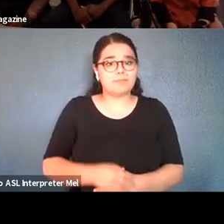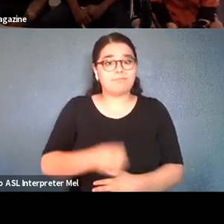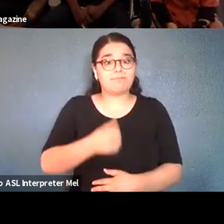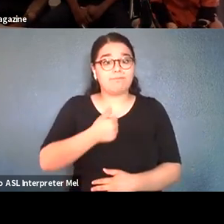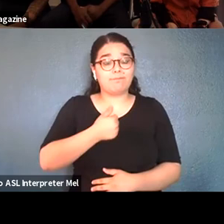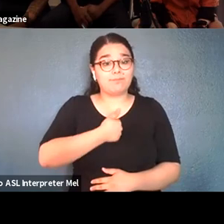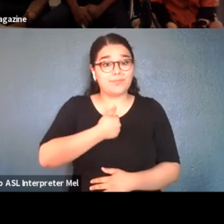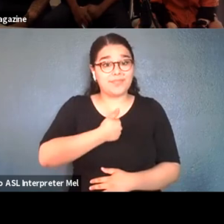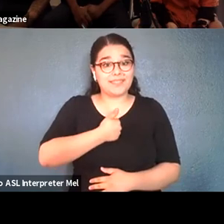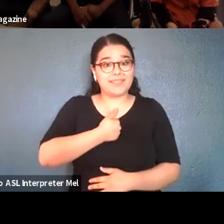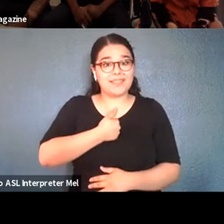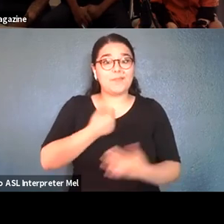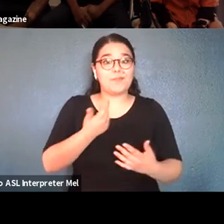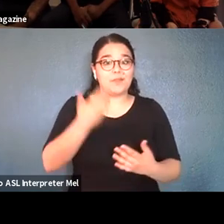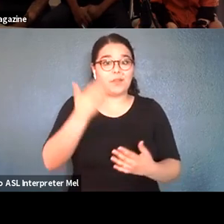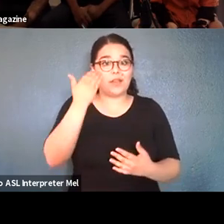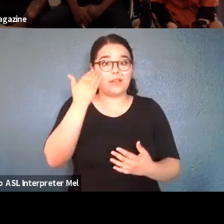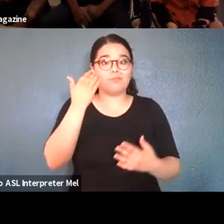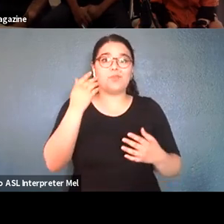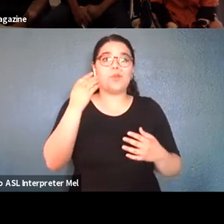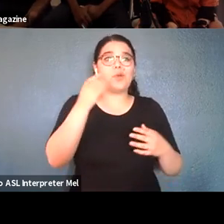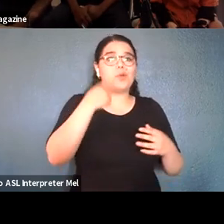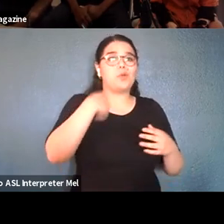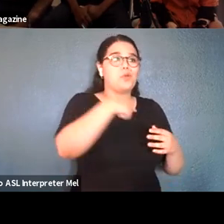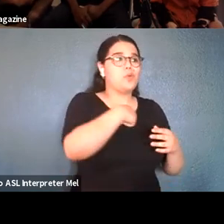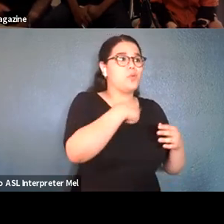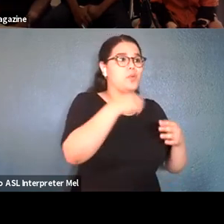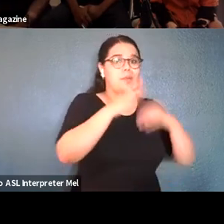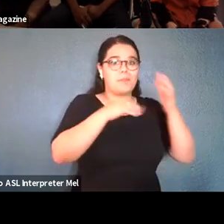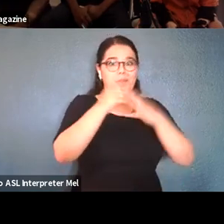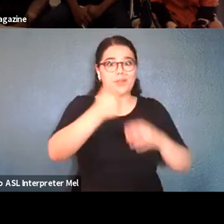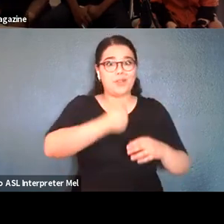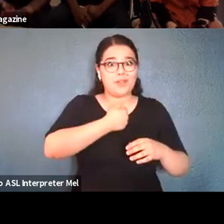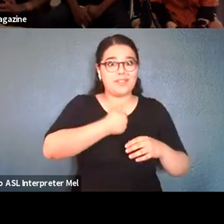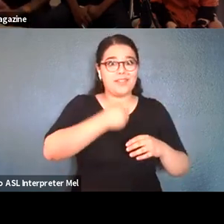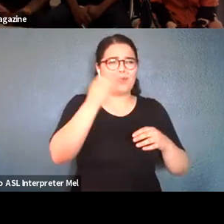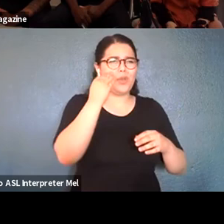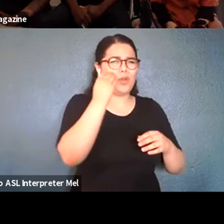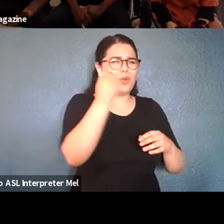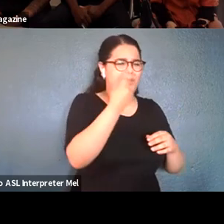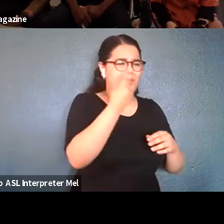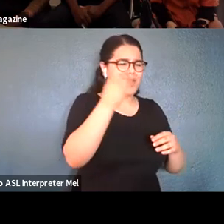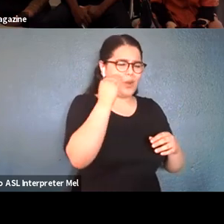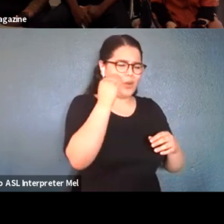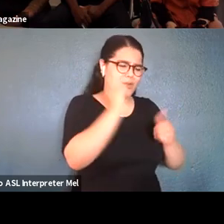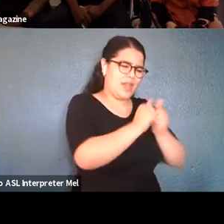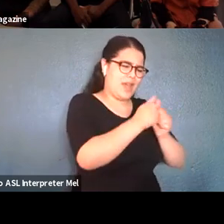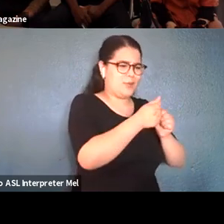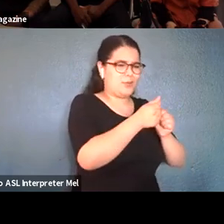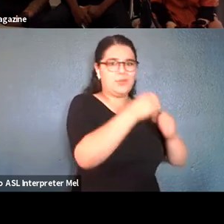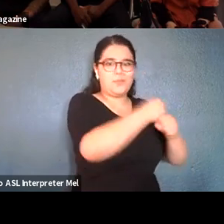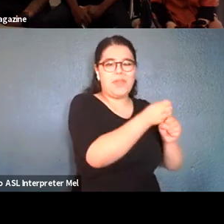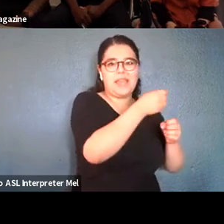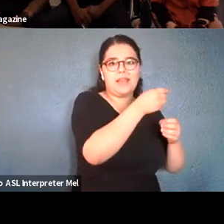you always know someone that knows a little bit electrical. You always know someone that knows a little bit about foundation work, a little bit about framing work. So we put